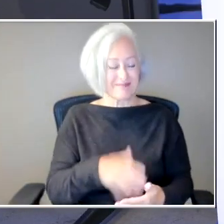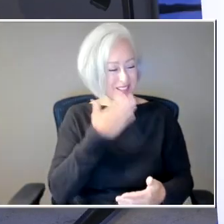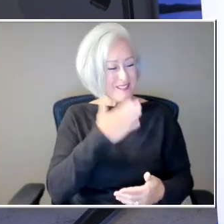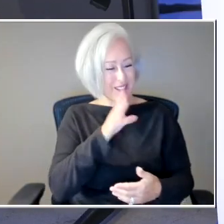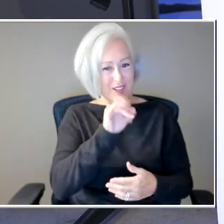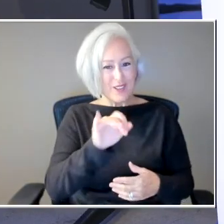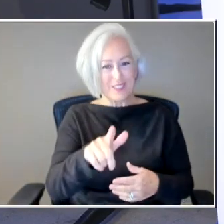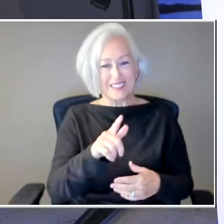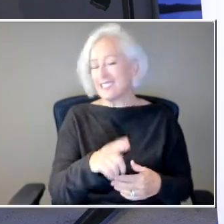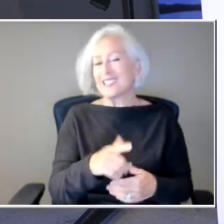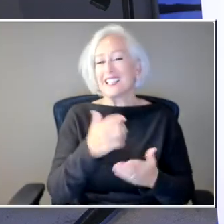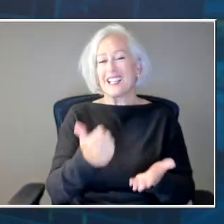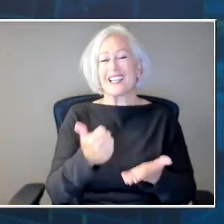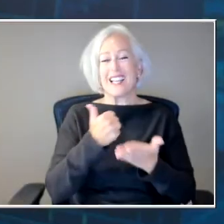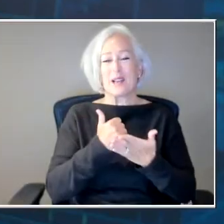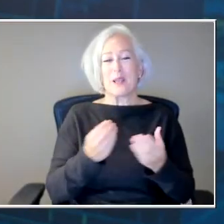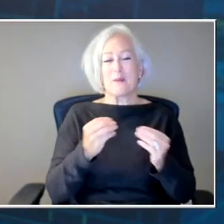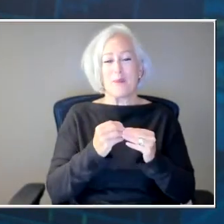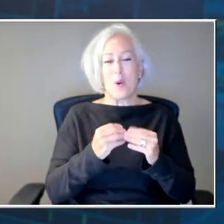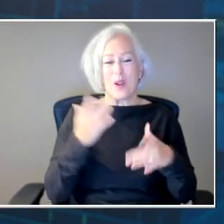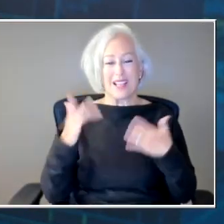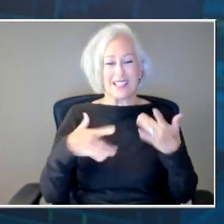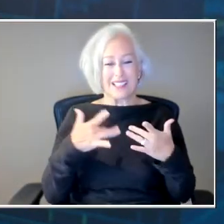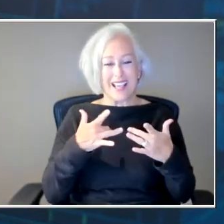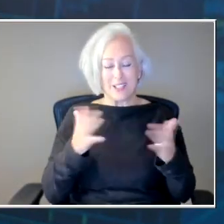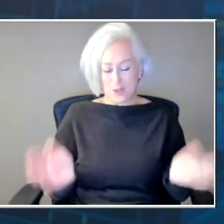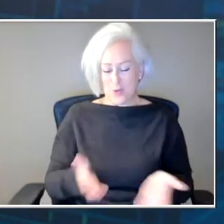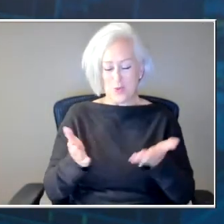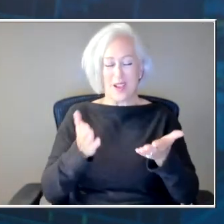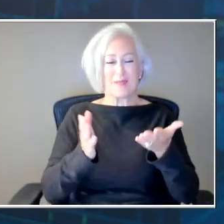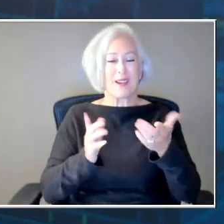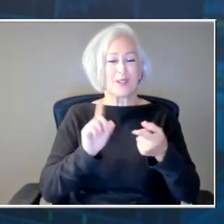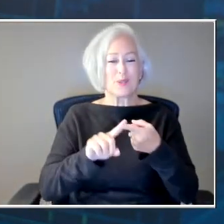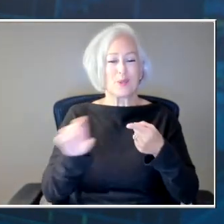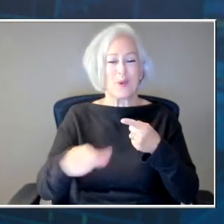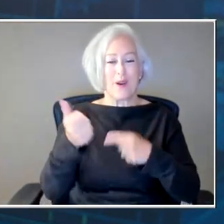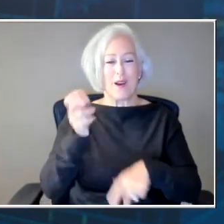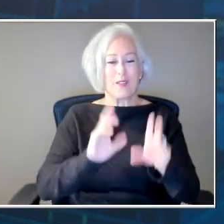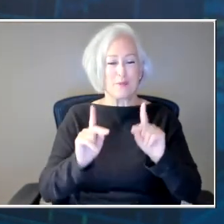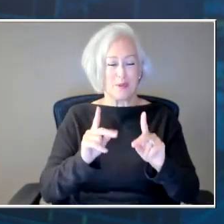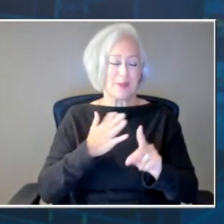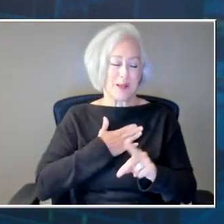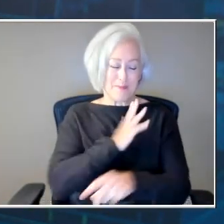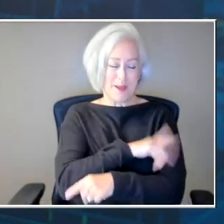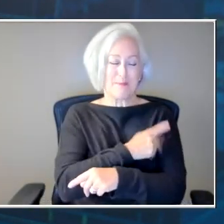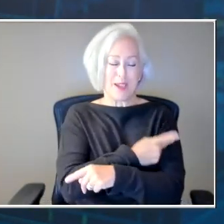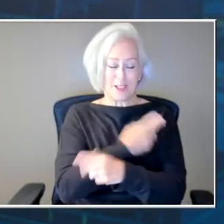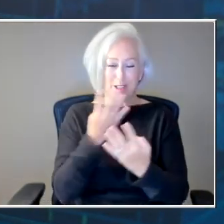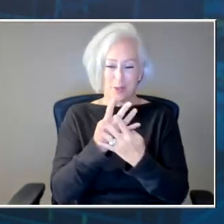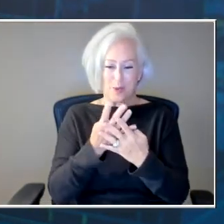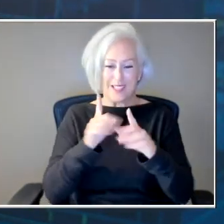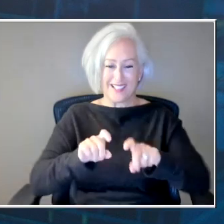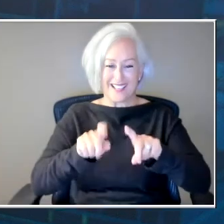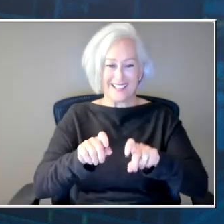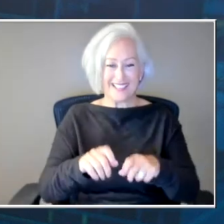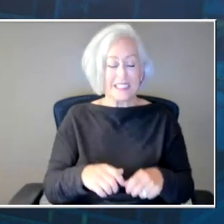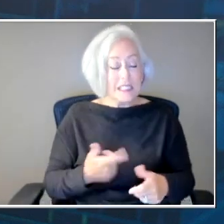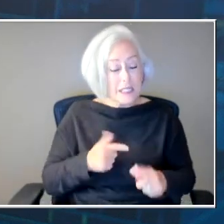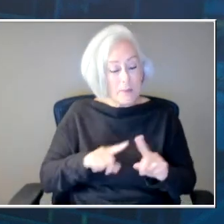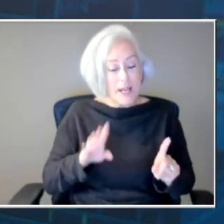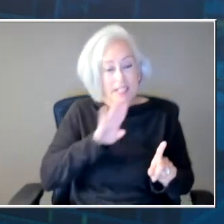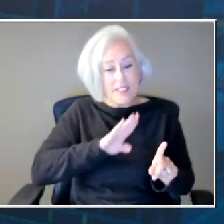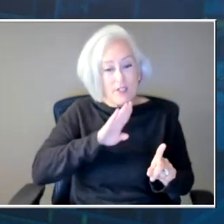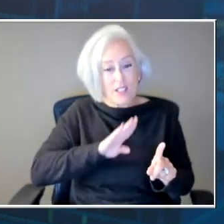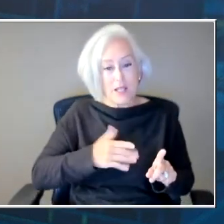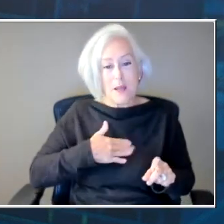much more enthused about recommending screening for my patients. Yes, and you know, it's frustrating. My brother would still be here with